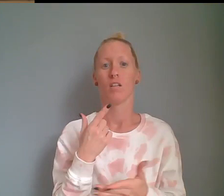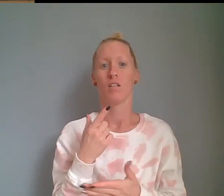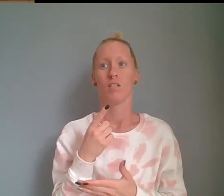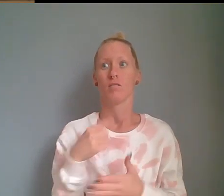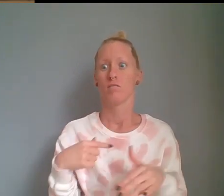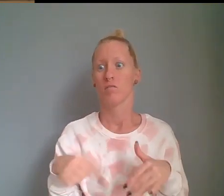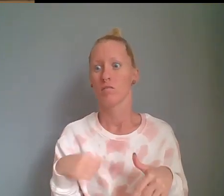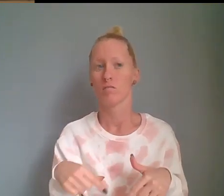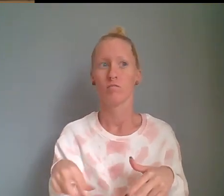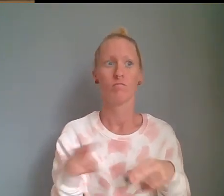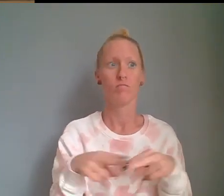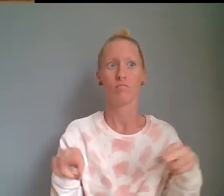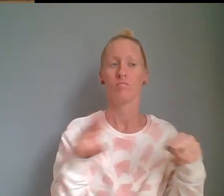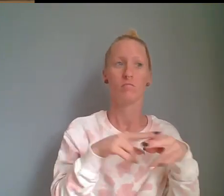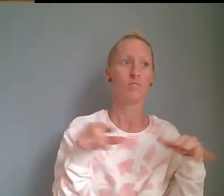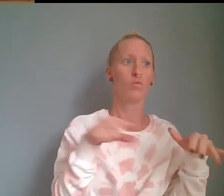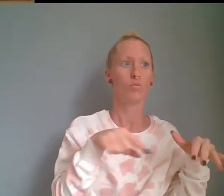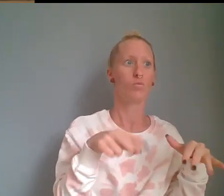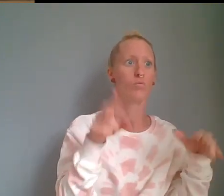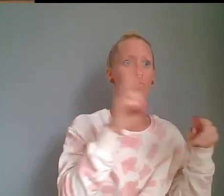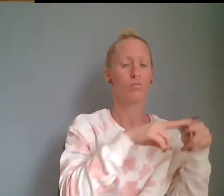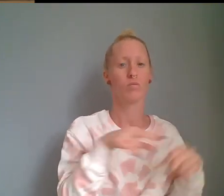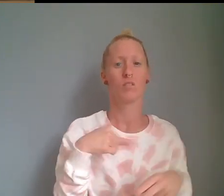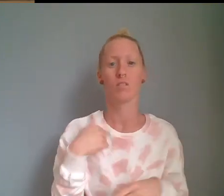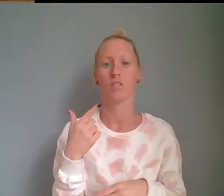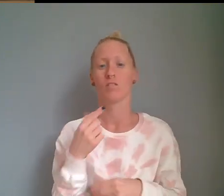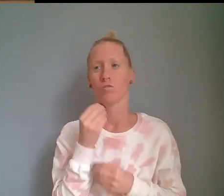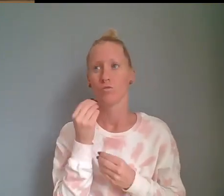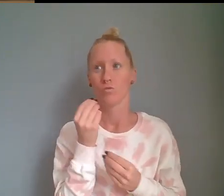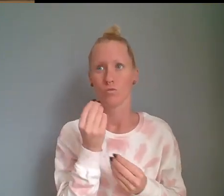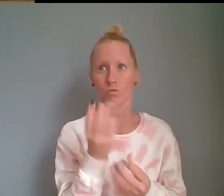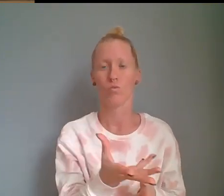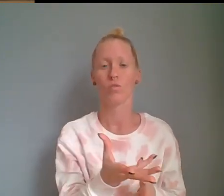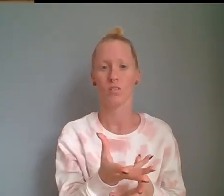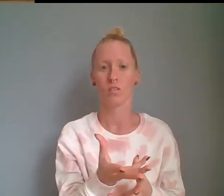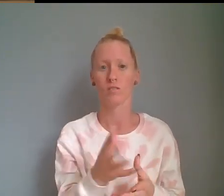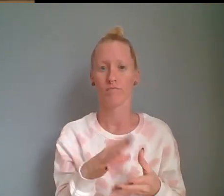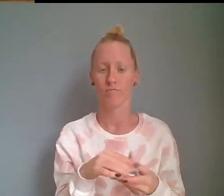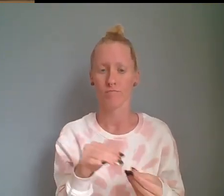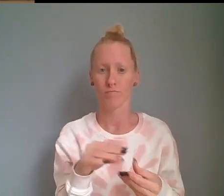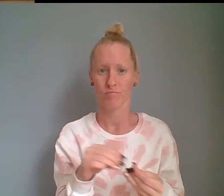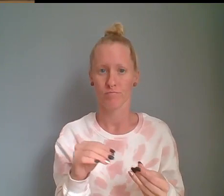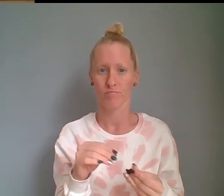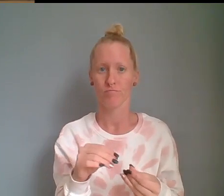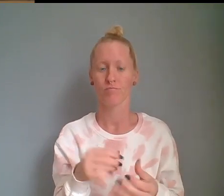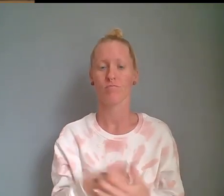and more agitated and more irritated as she was retelling her story. And then